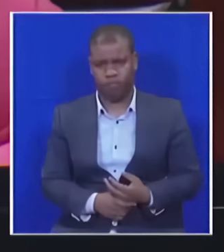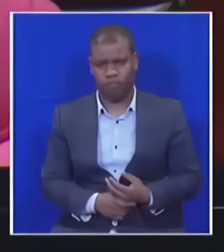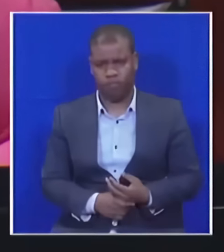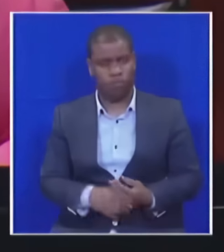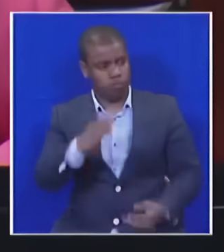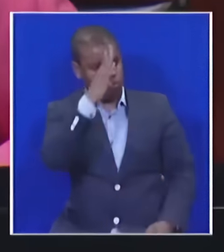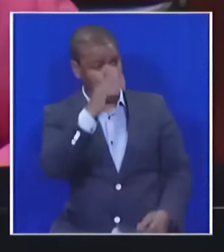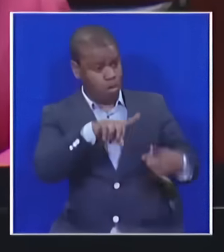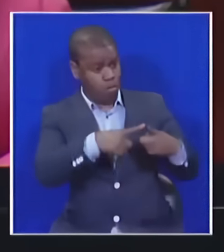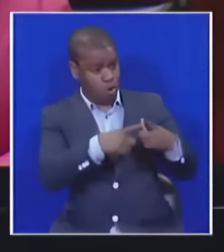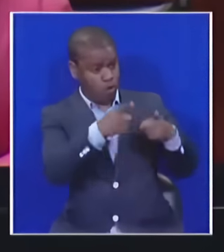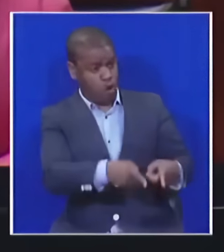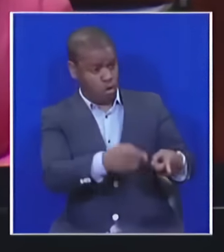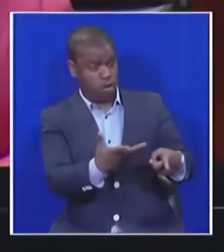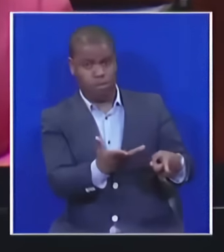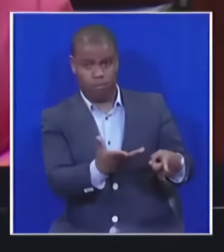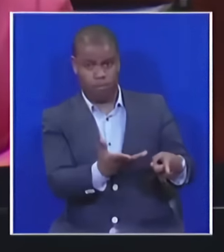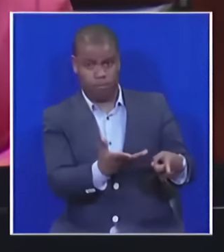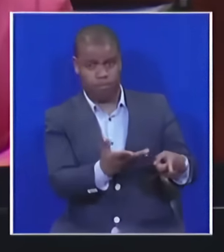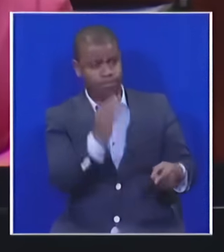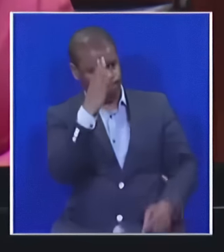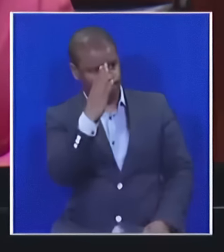Point of order. Honorable member,